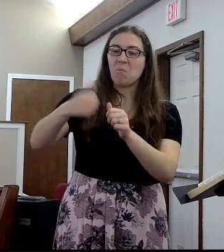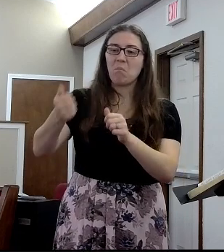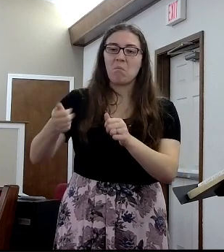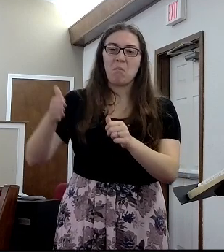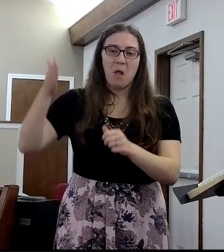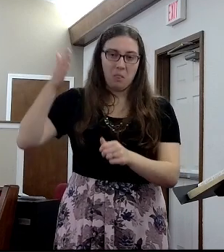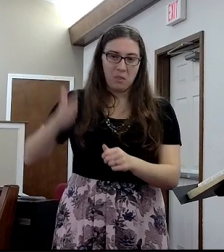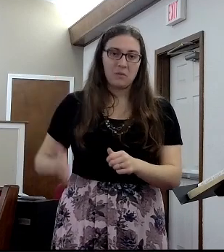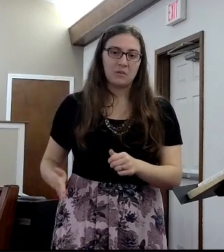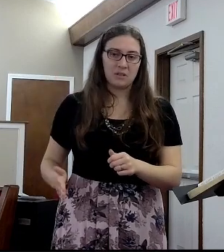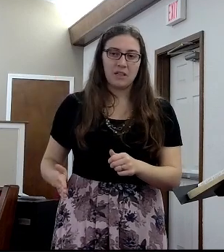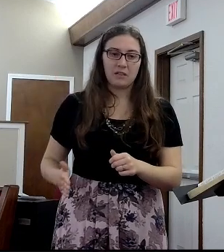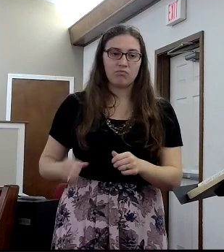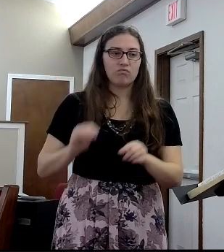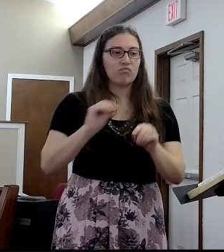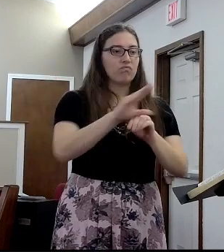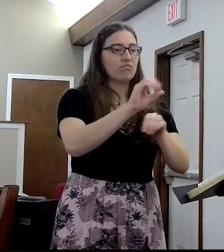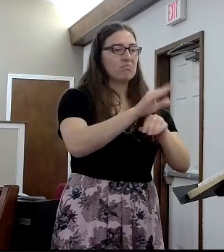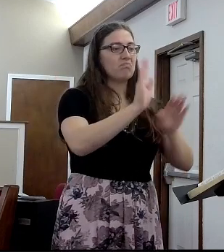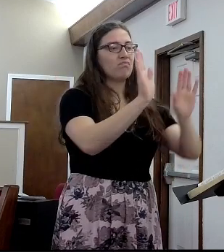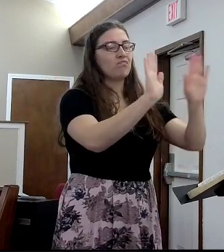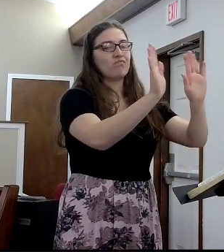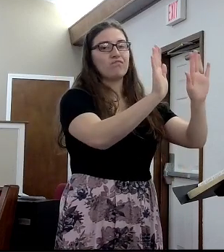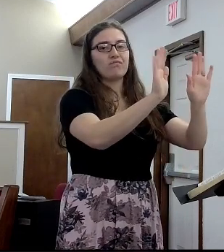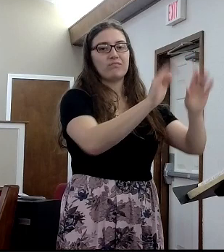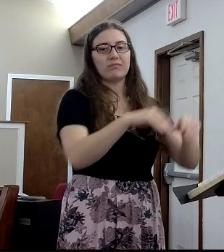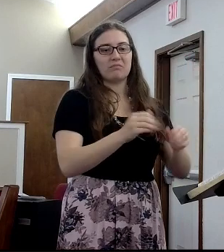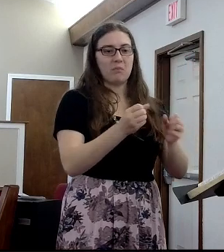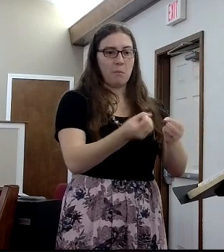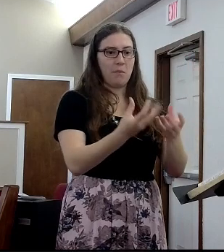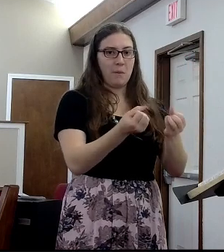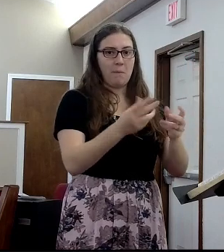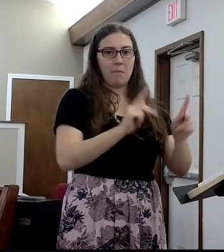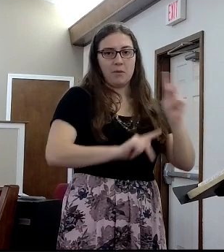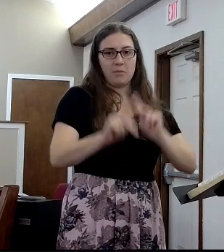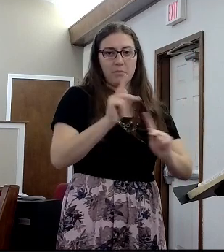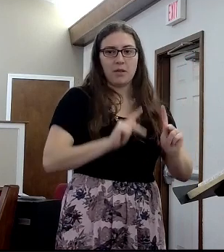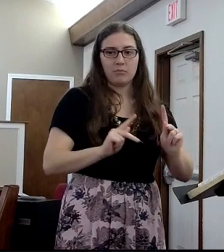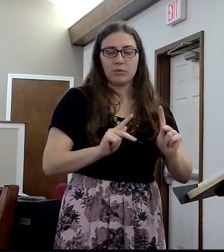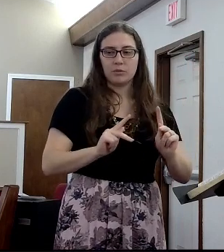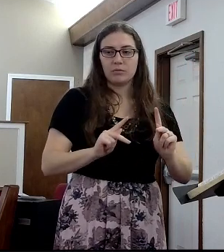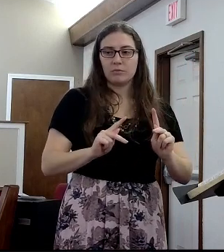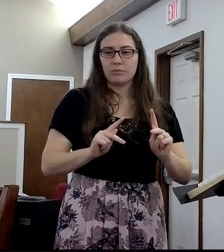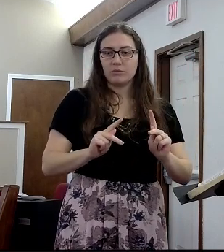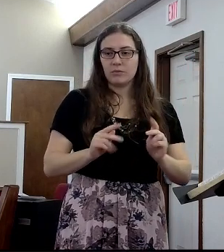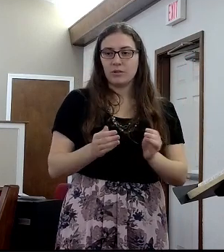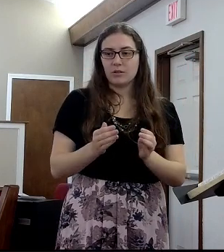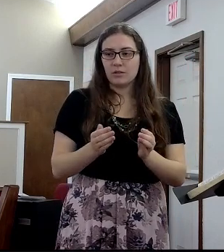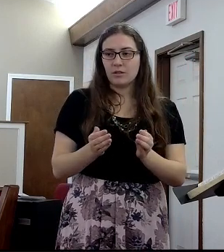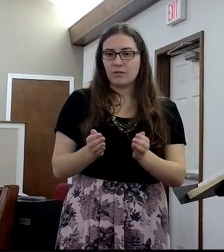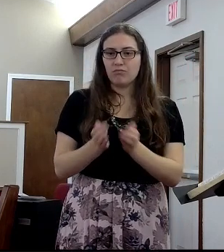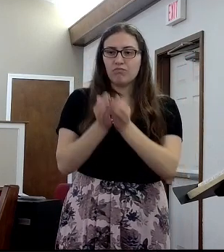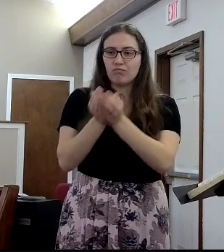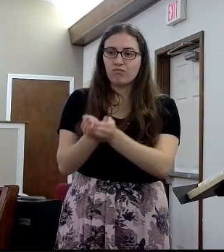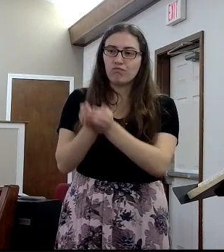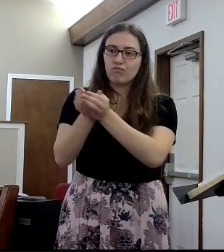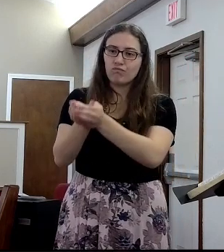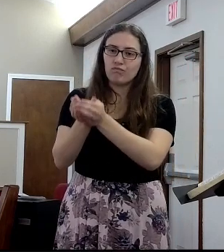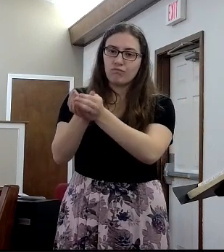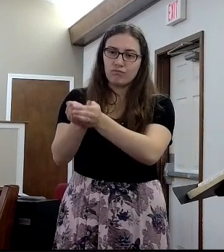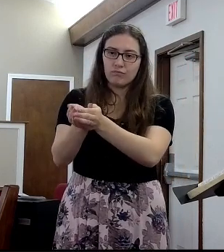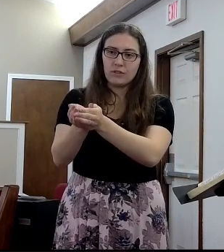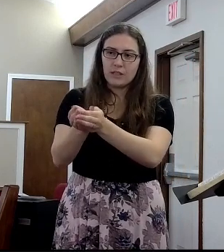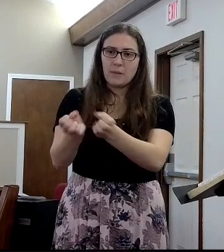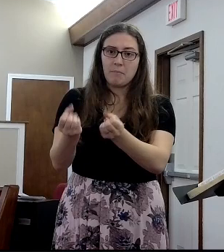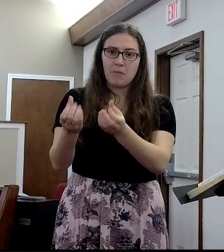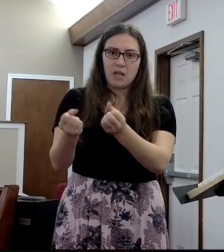unto them, Let us pass over unto the other side. And when they had sent away the multitude, they took him even as he was in the